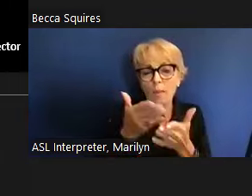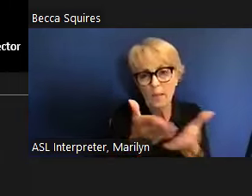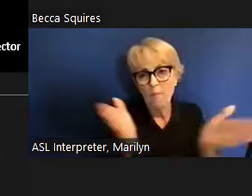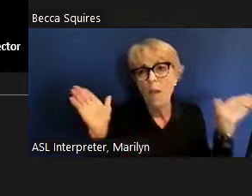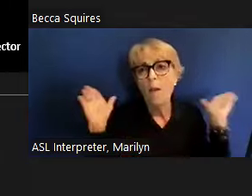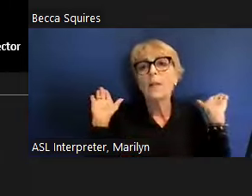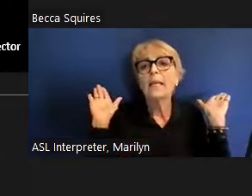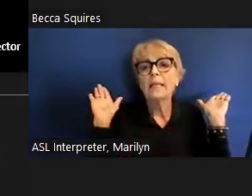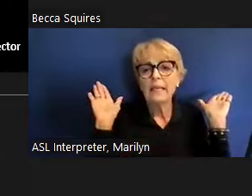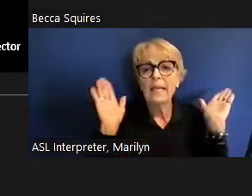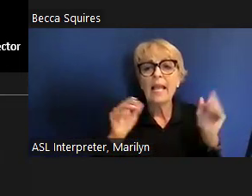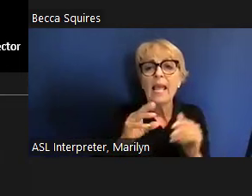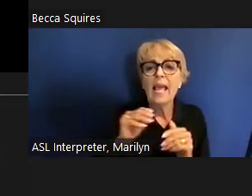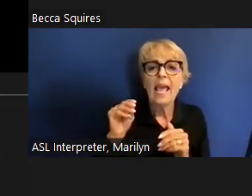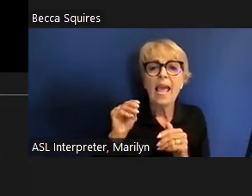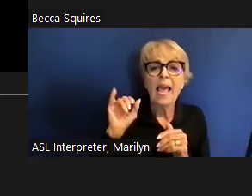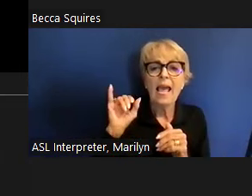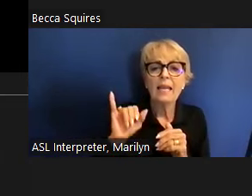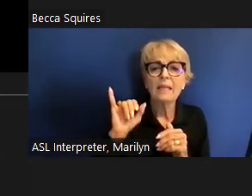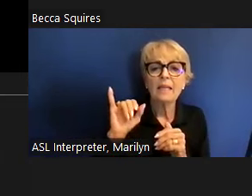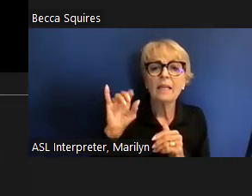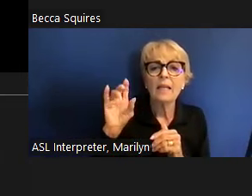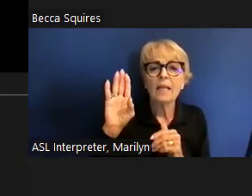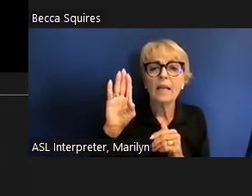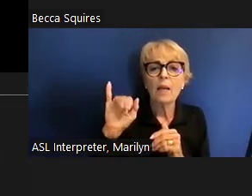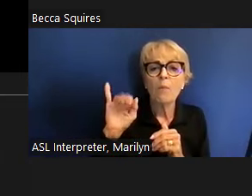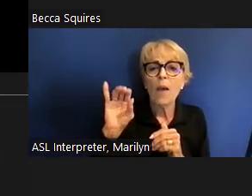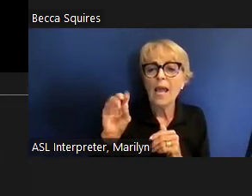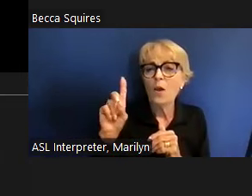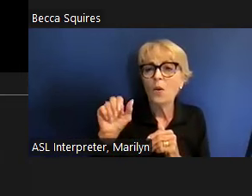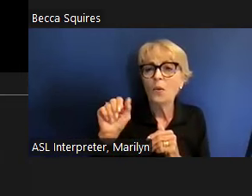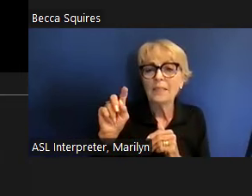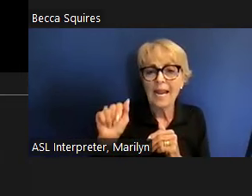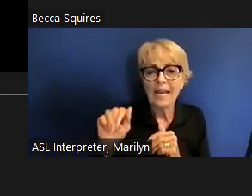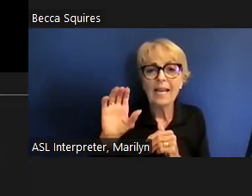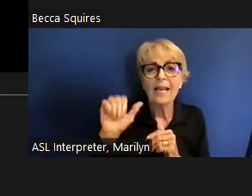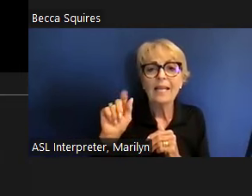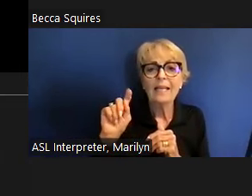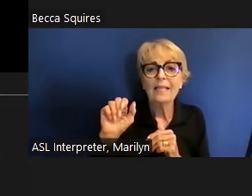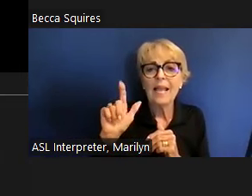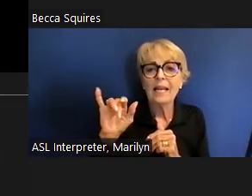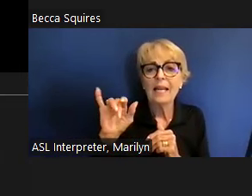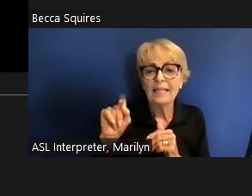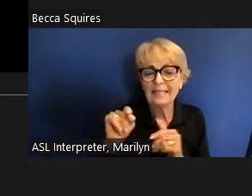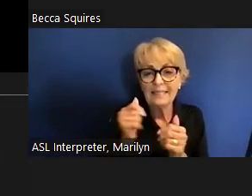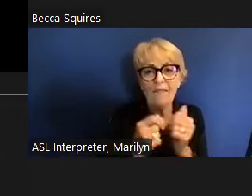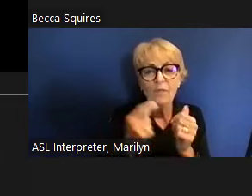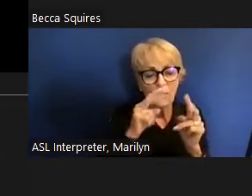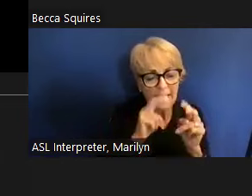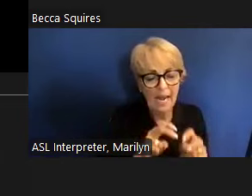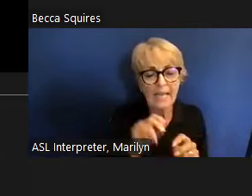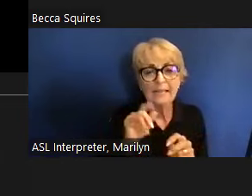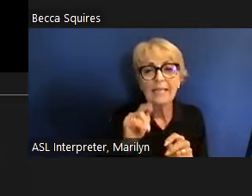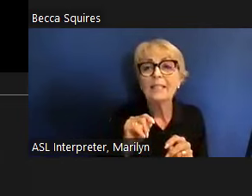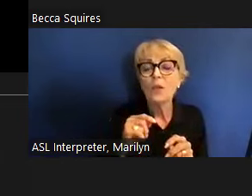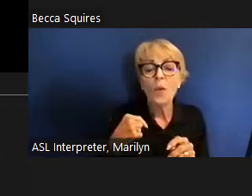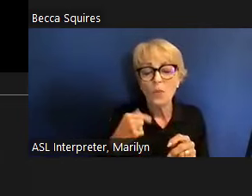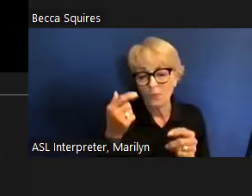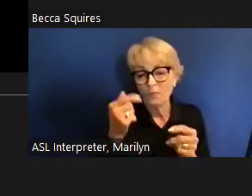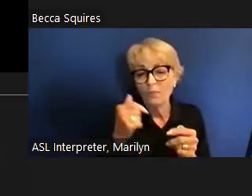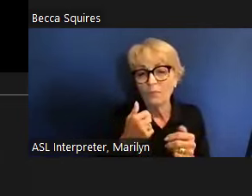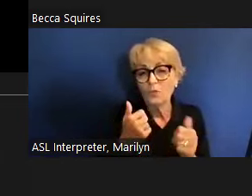Biodata Catalyst, so anybody can start analyzing it. And with that, I just want to end and say, we're really invested in trying to figure this